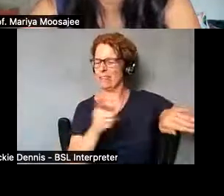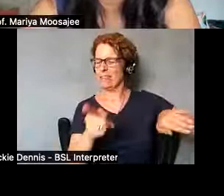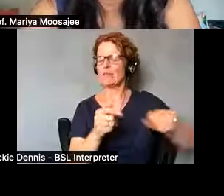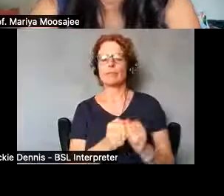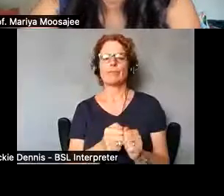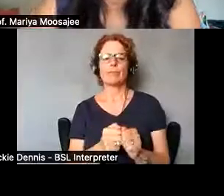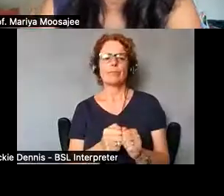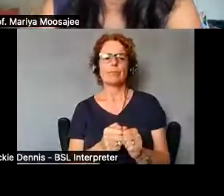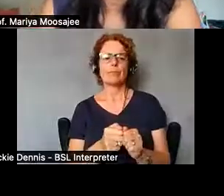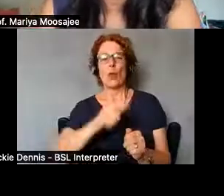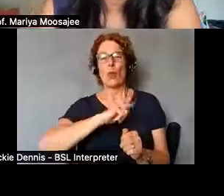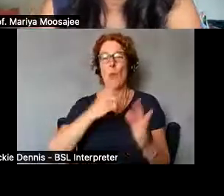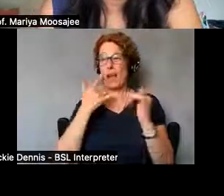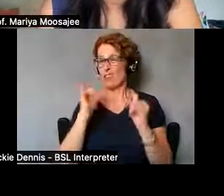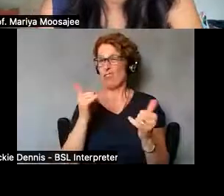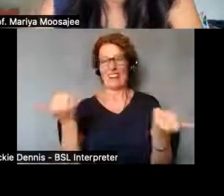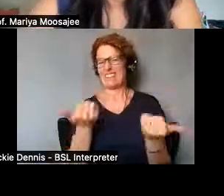this trial failed.